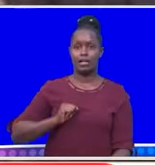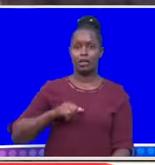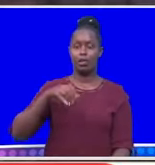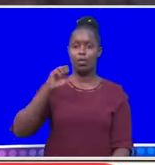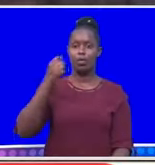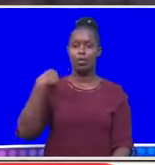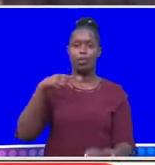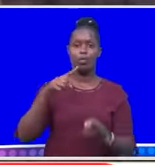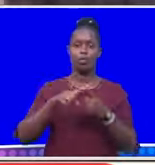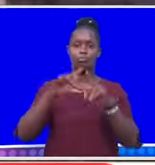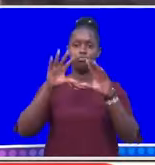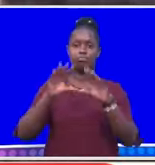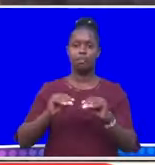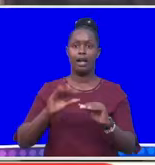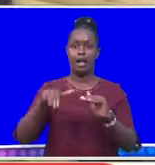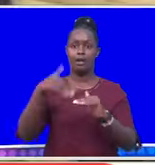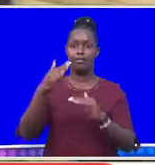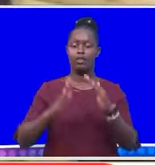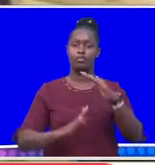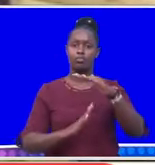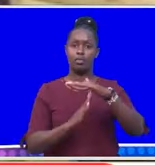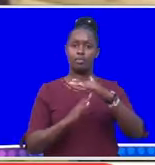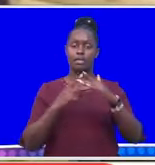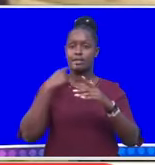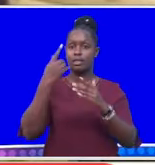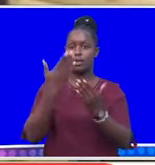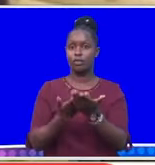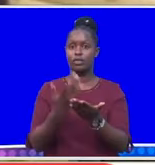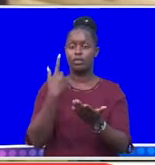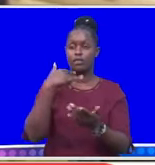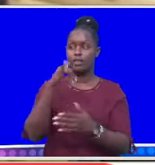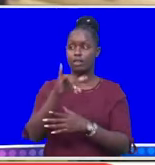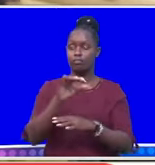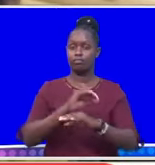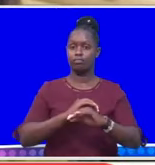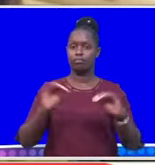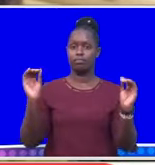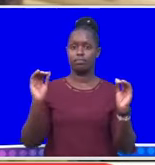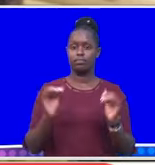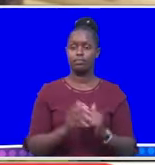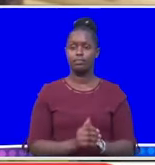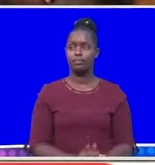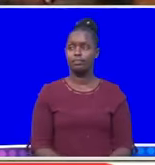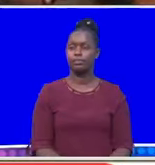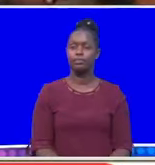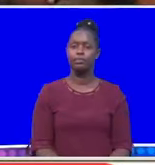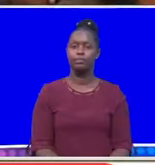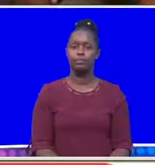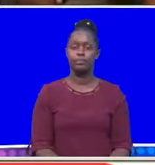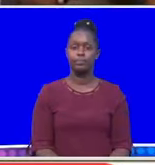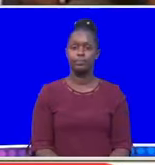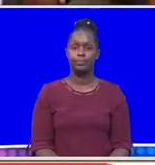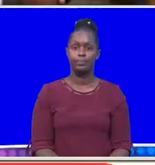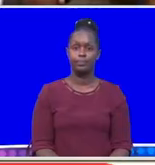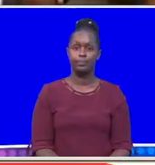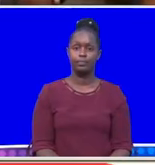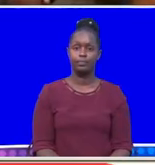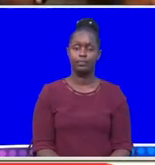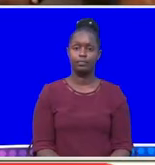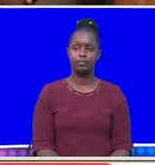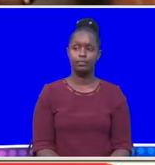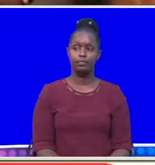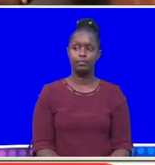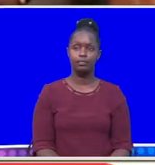officials declined our request for comment. Let's continue praying for the Mike Kagwongo, TV 47, Nairobi.